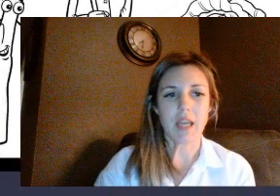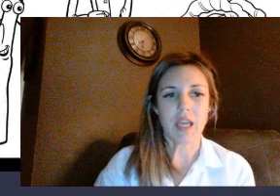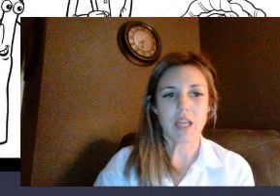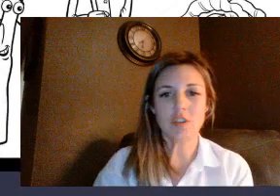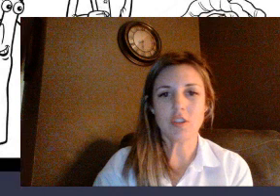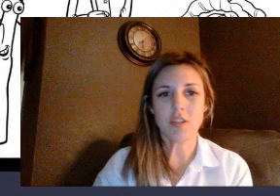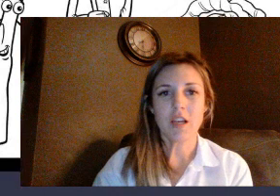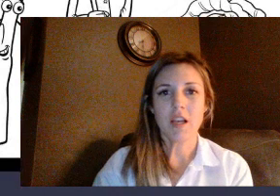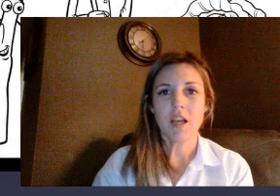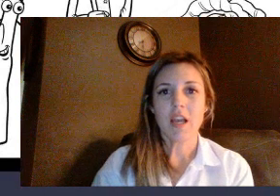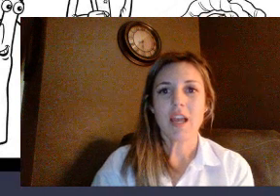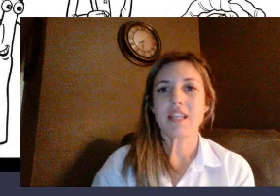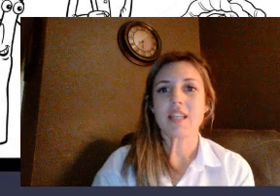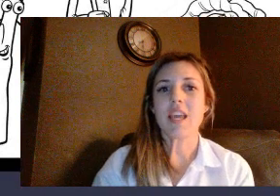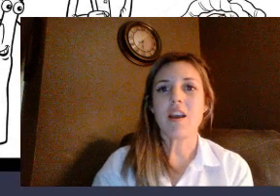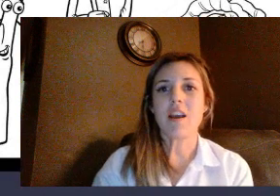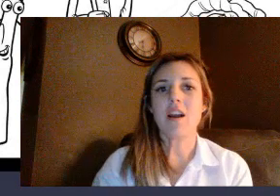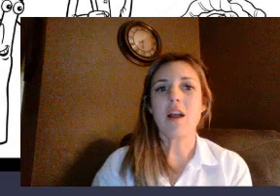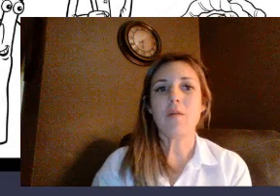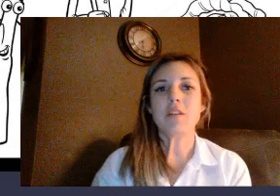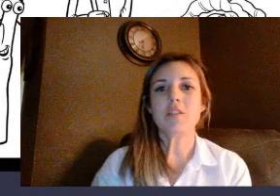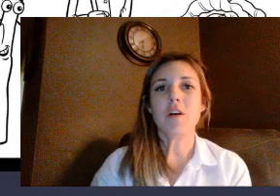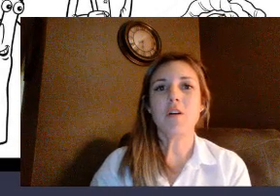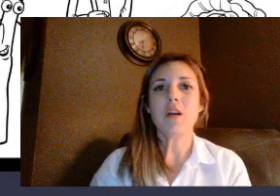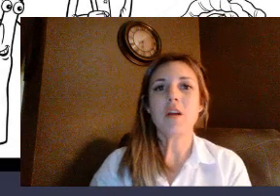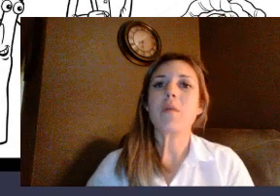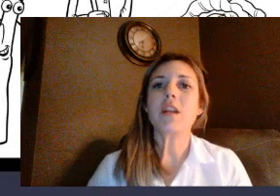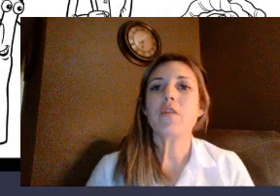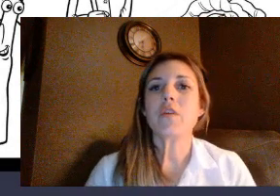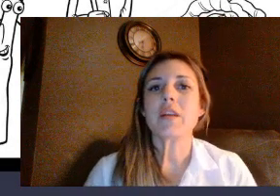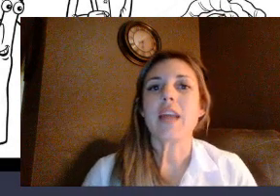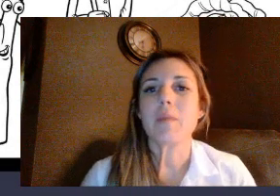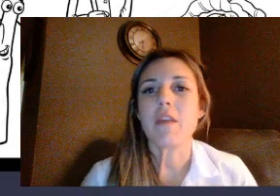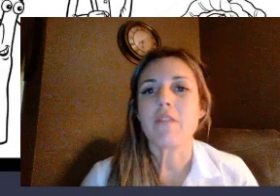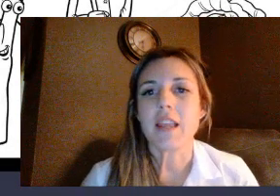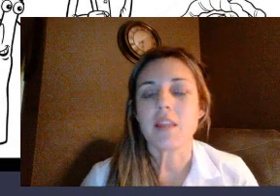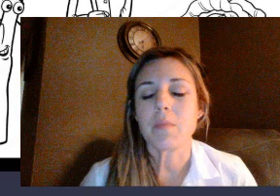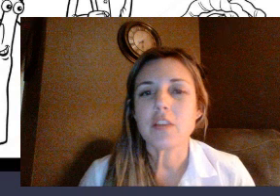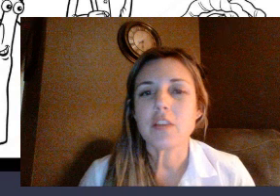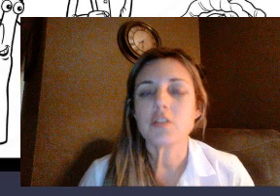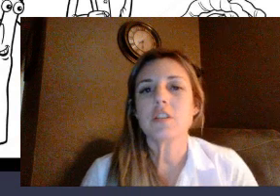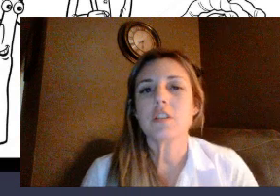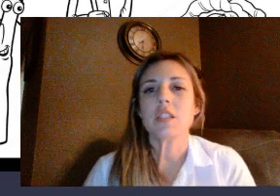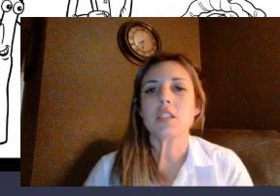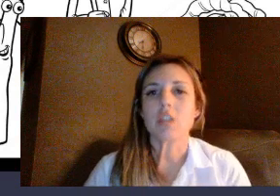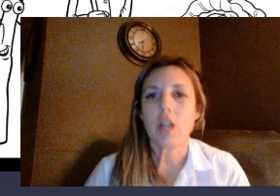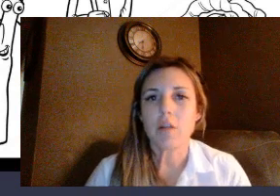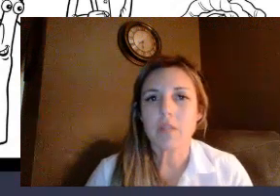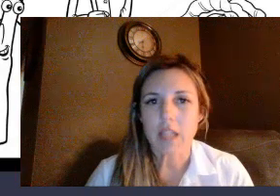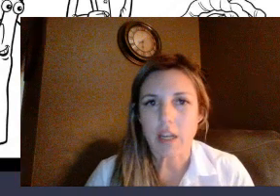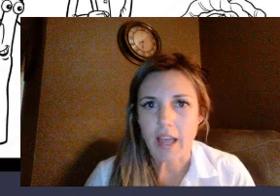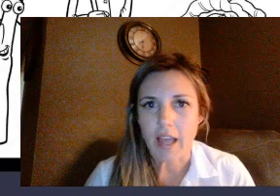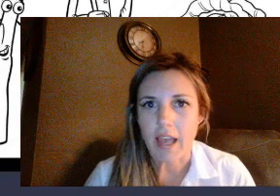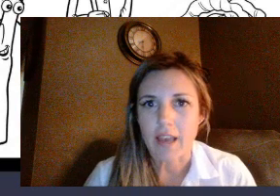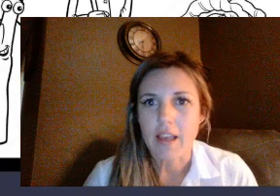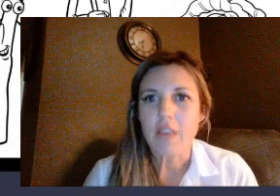pictures that start with the letter J. If we take a look at the picture, let's go up here to the top. If I can find